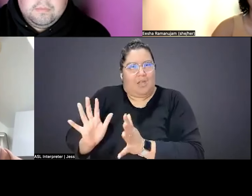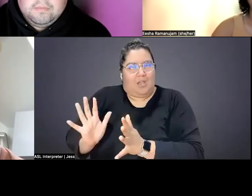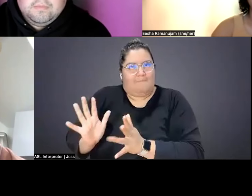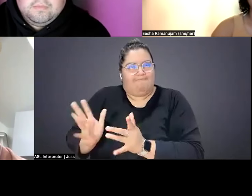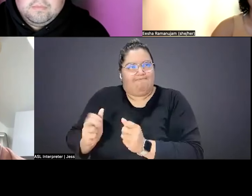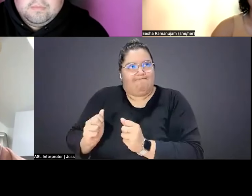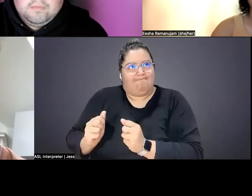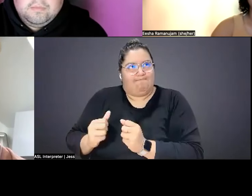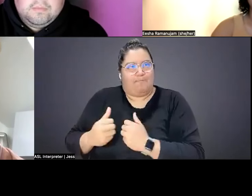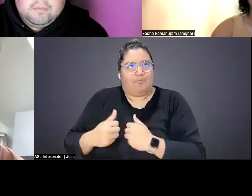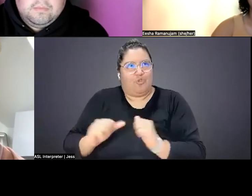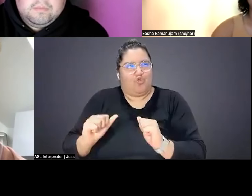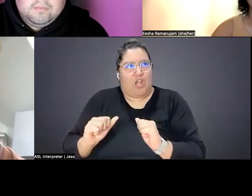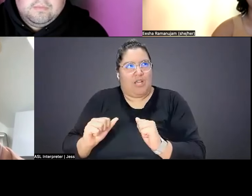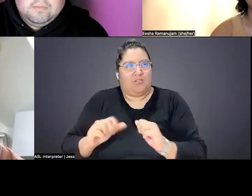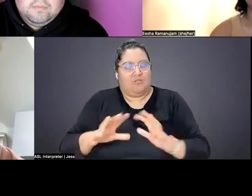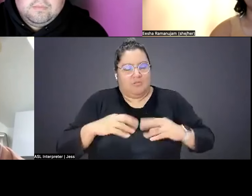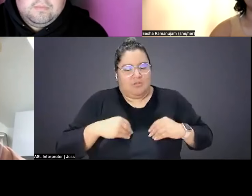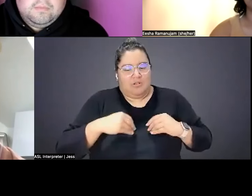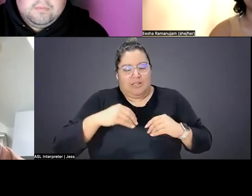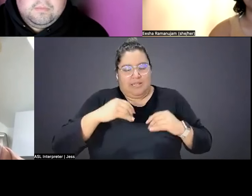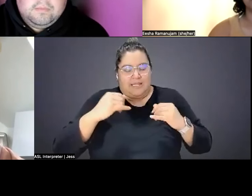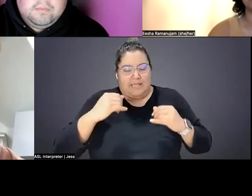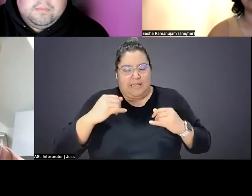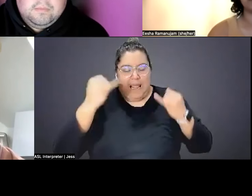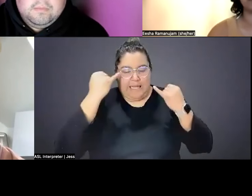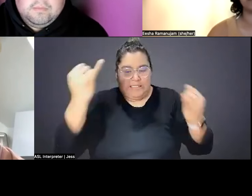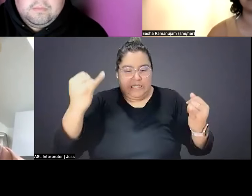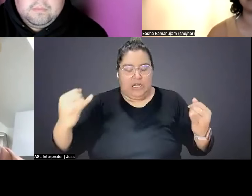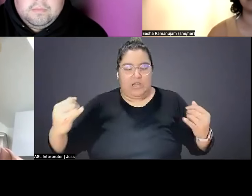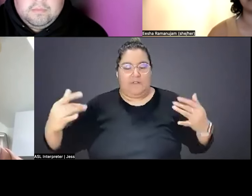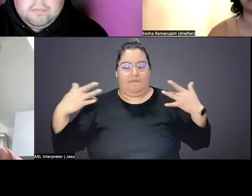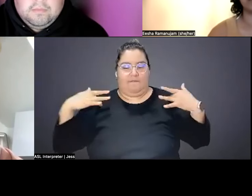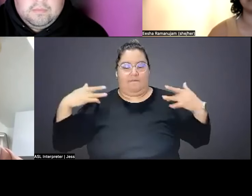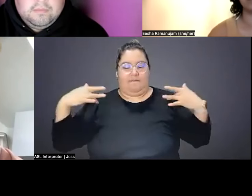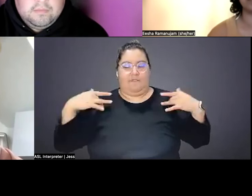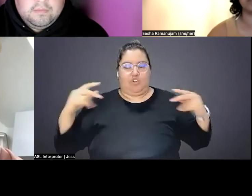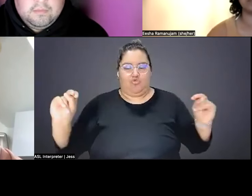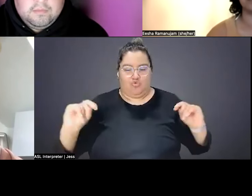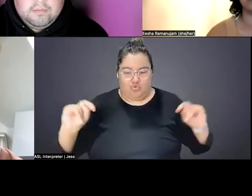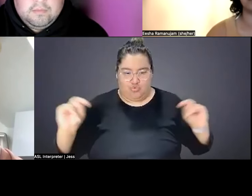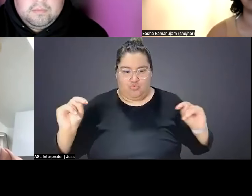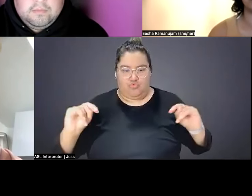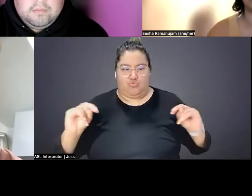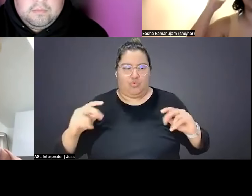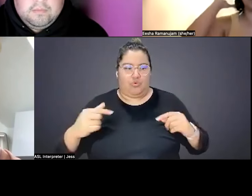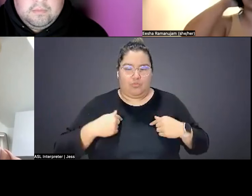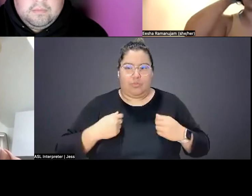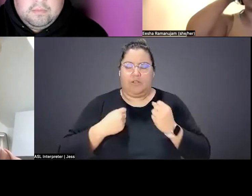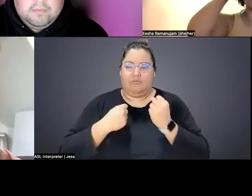be this idea of, you know, an objective, neutral, this will establish my credibility as a media maker, kind